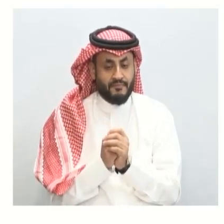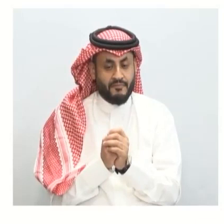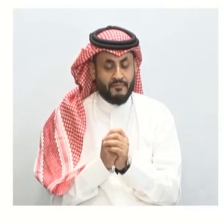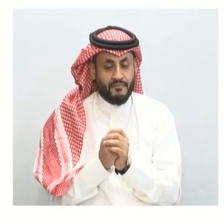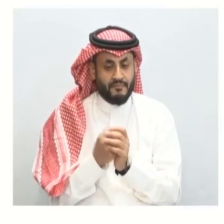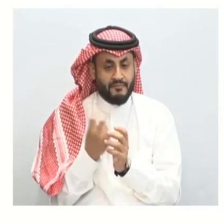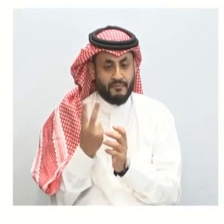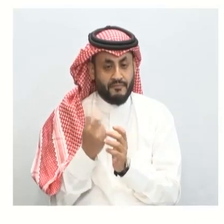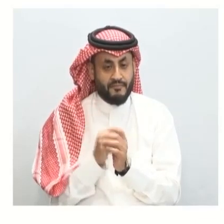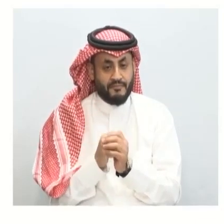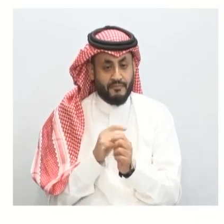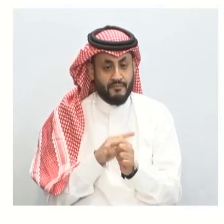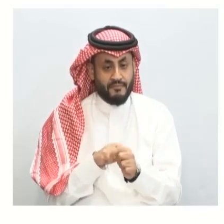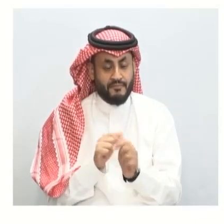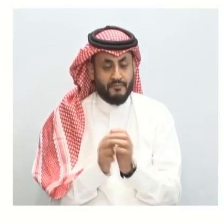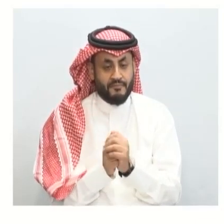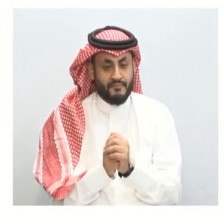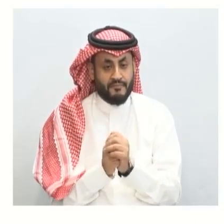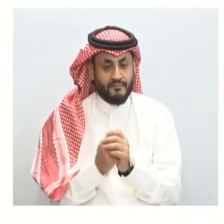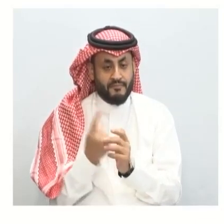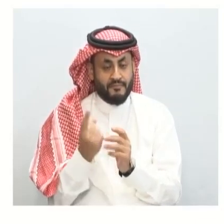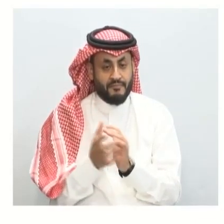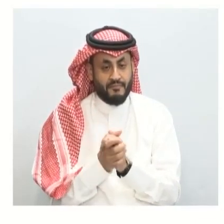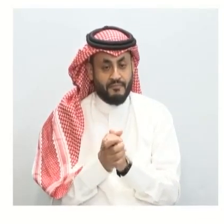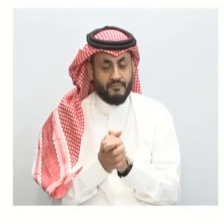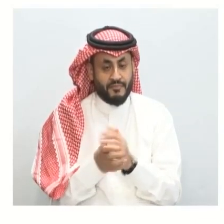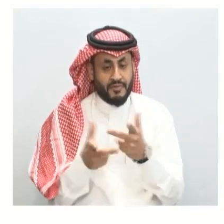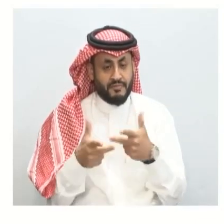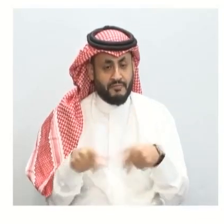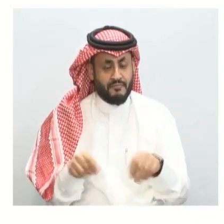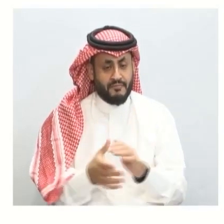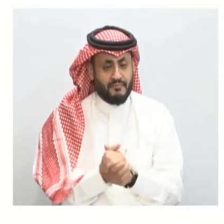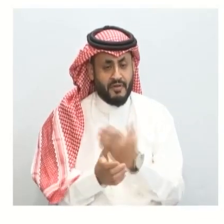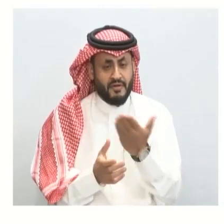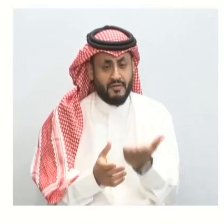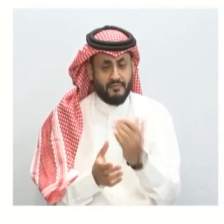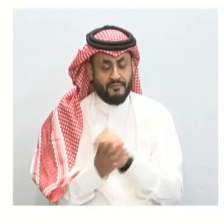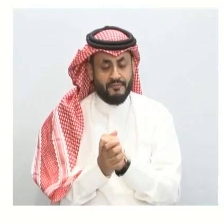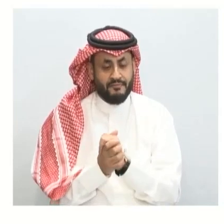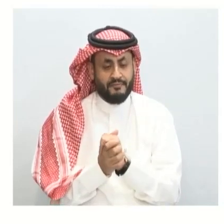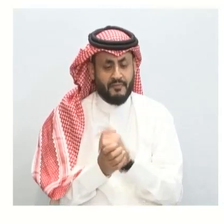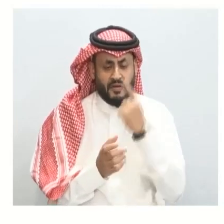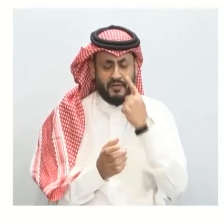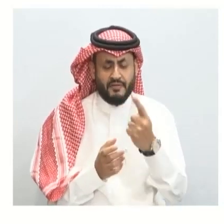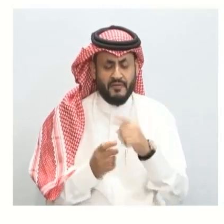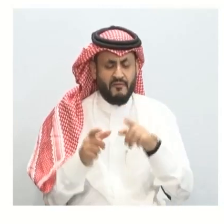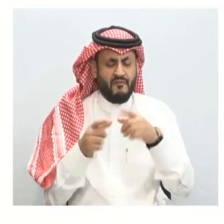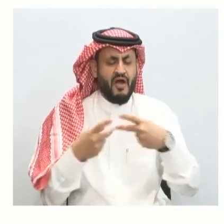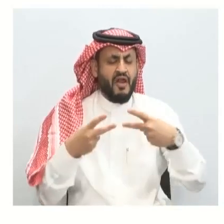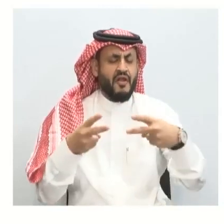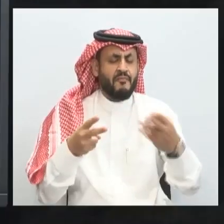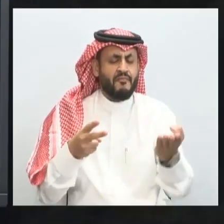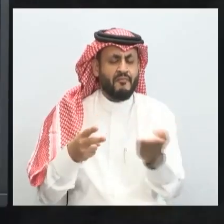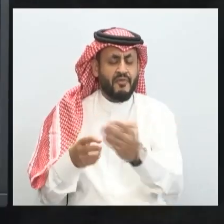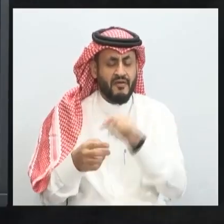3, 2, 1, and let's start. So you can see from the beginning that there is actually